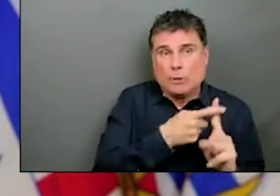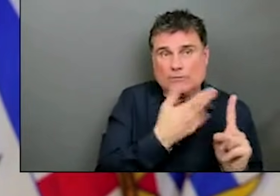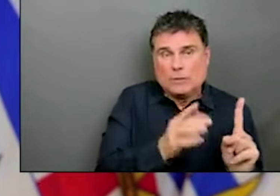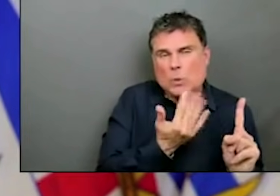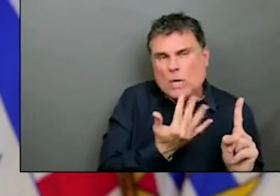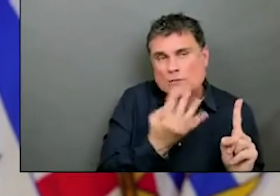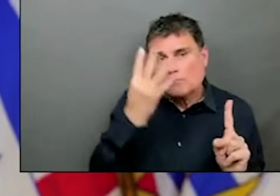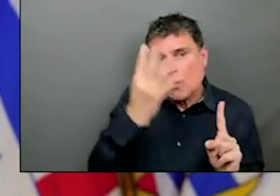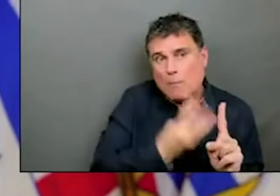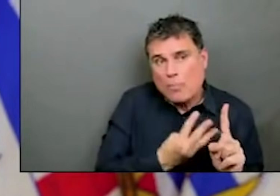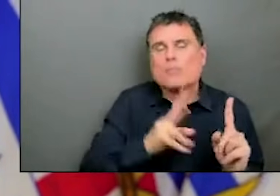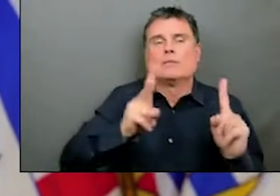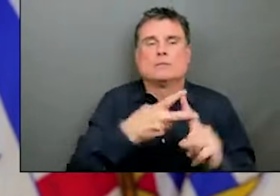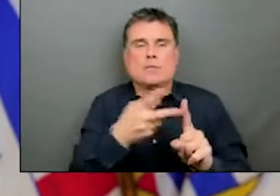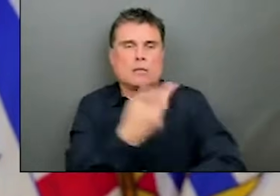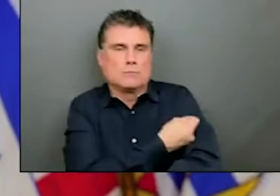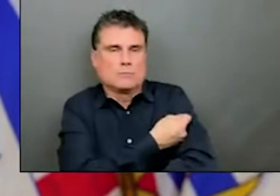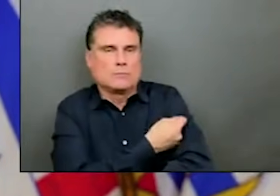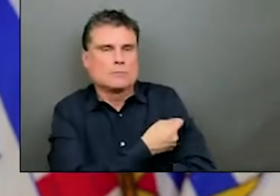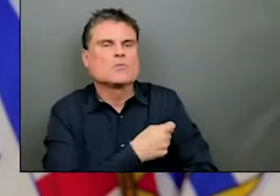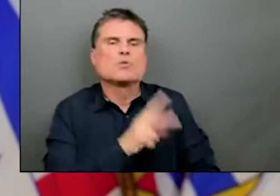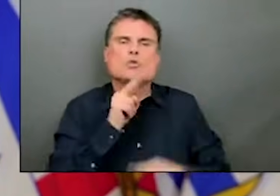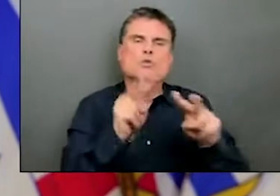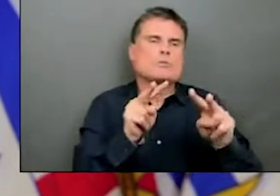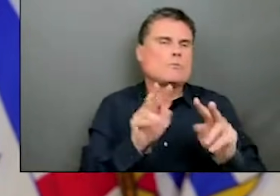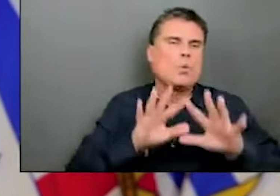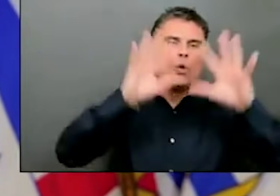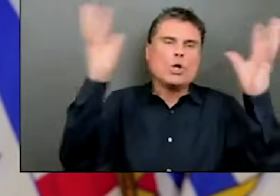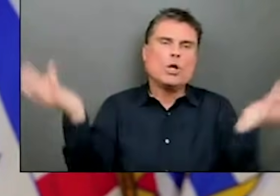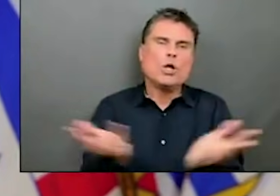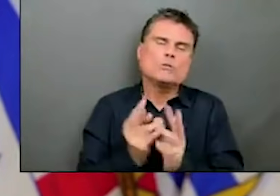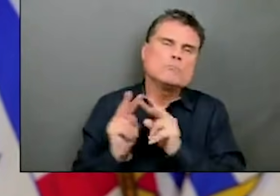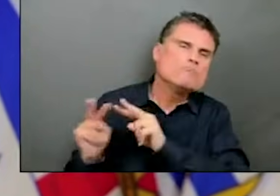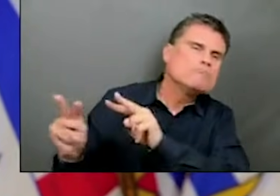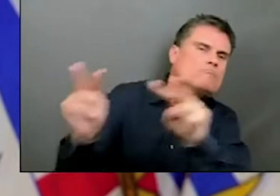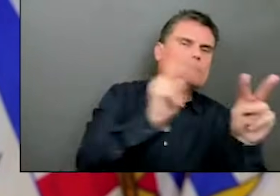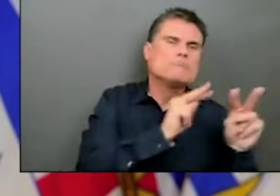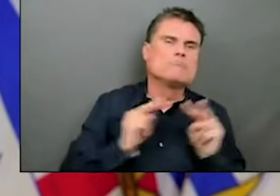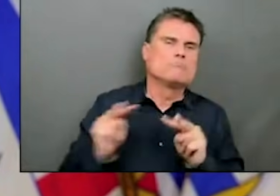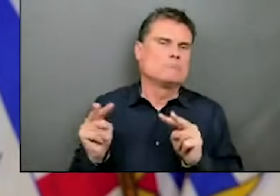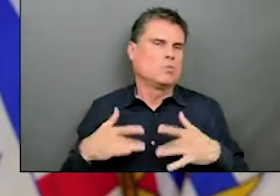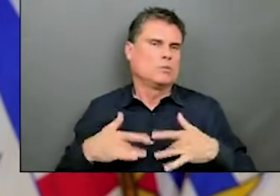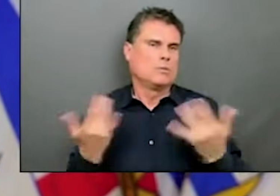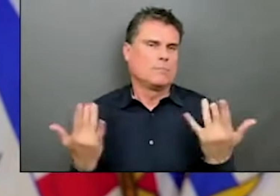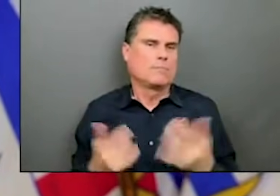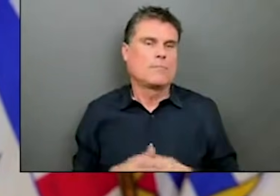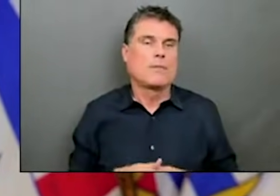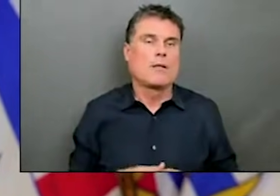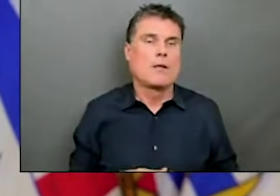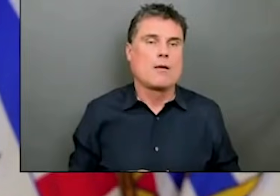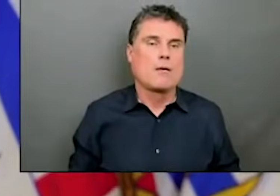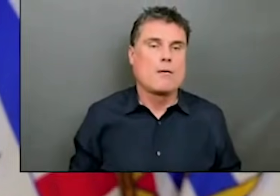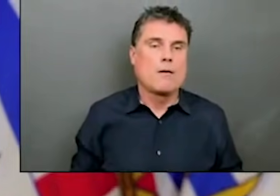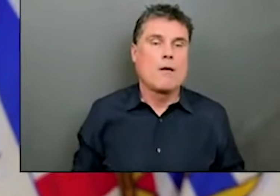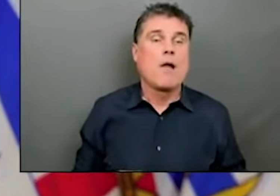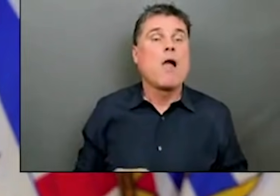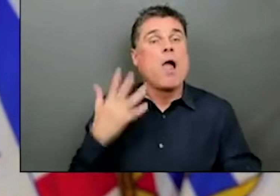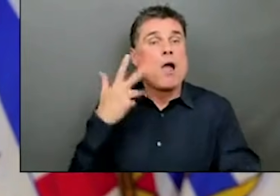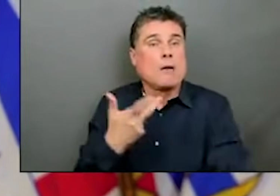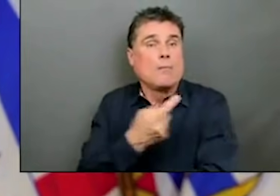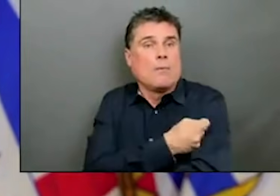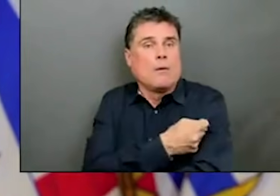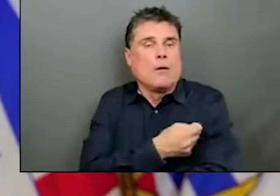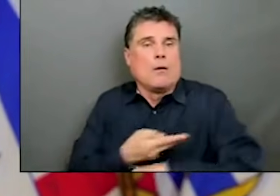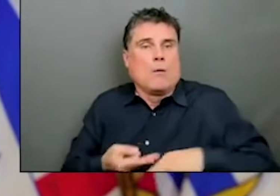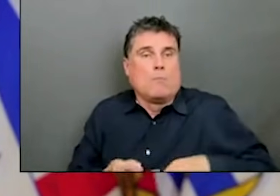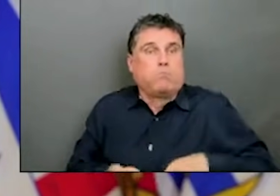and what we're seeing around the world. And it may turn out to be that a booster dose is most effective if it's given even later, so maybe